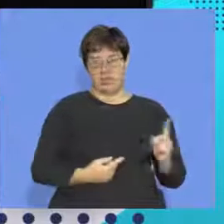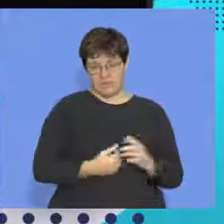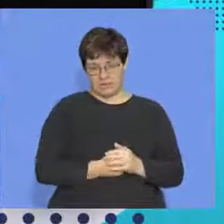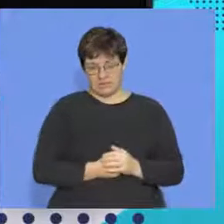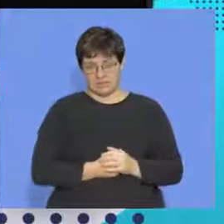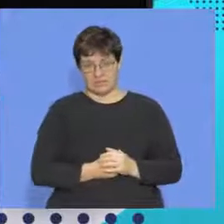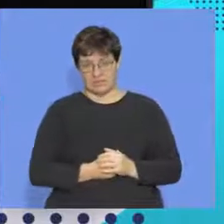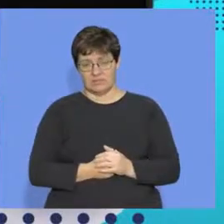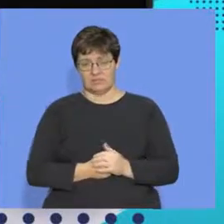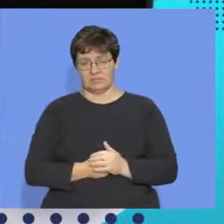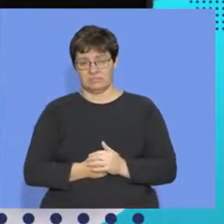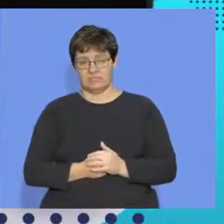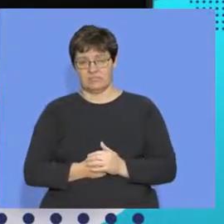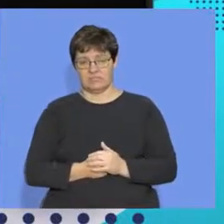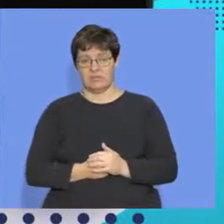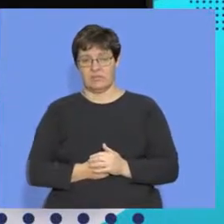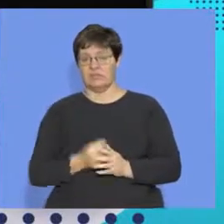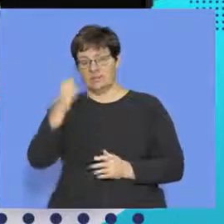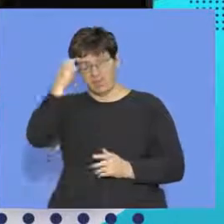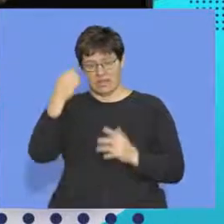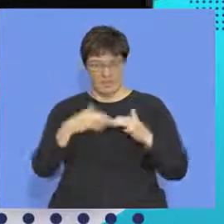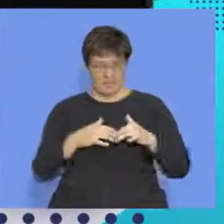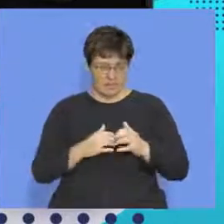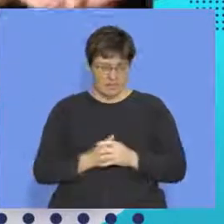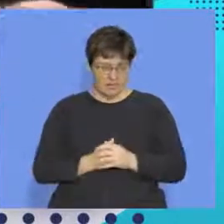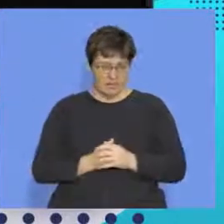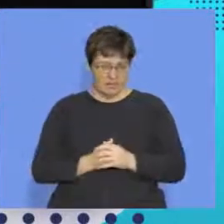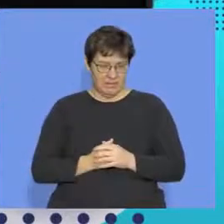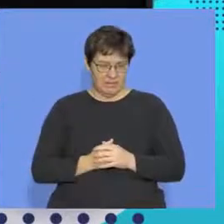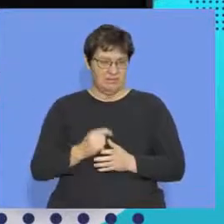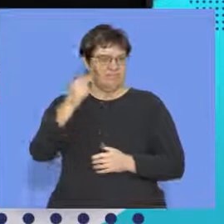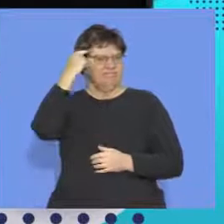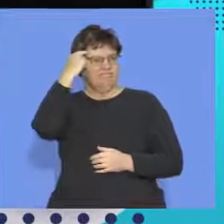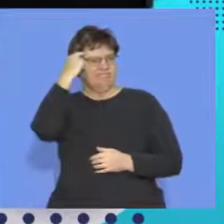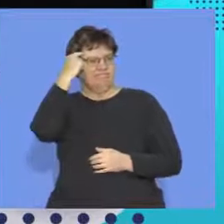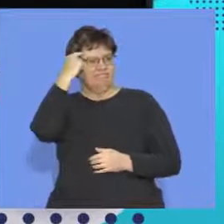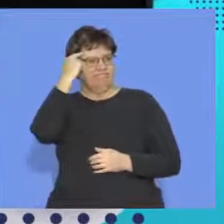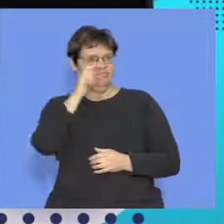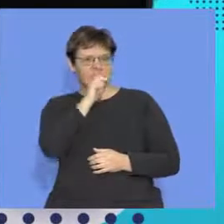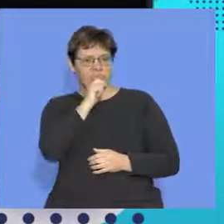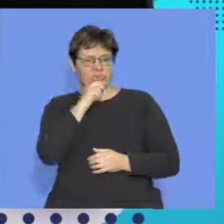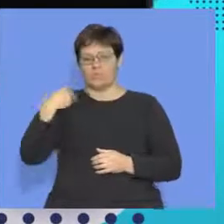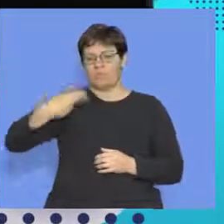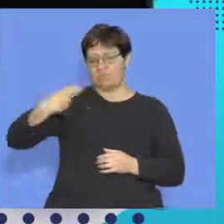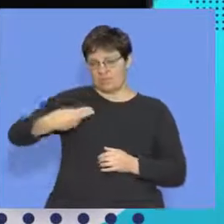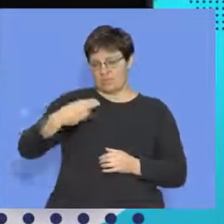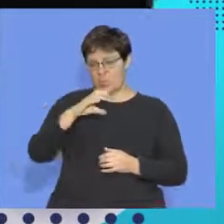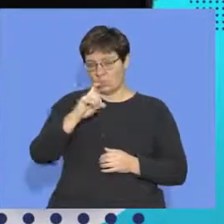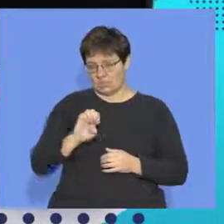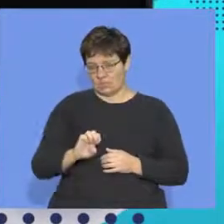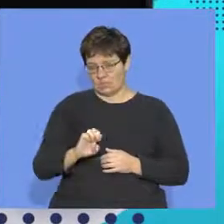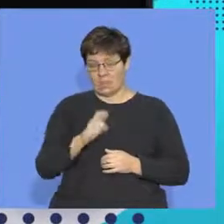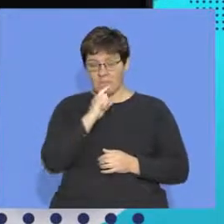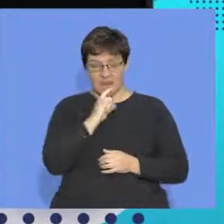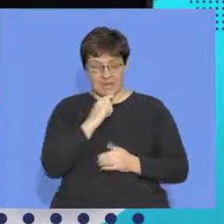1. Okay, great. Think about this. What do you think if I use repetition for a code? Will your password